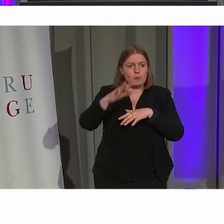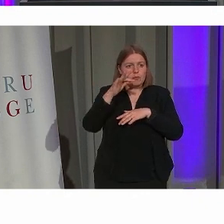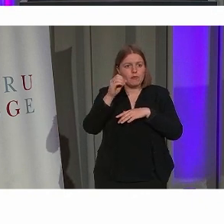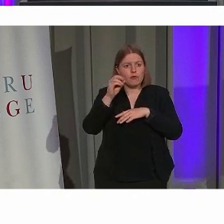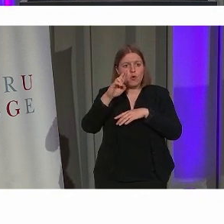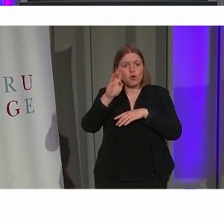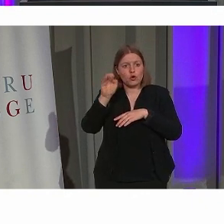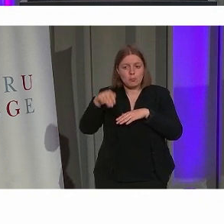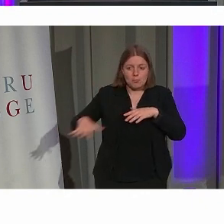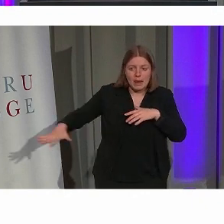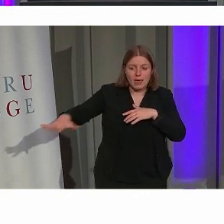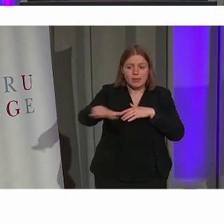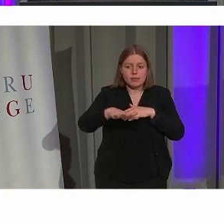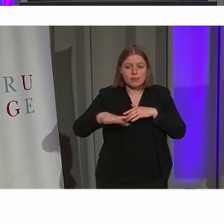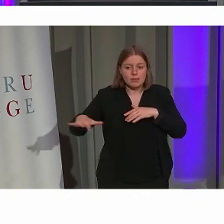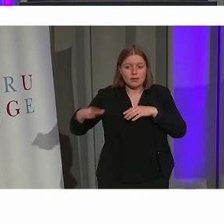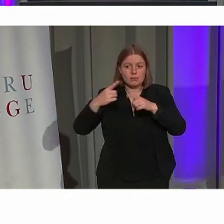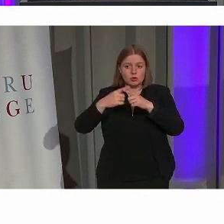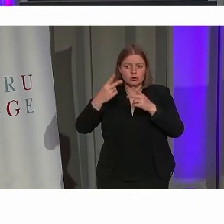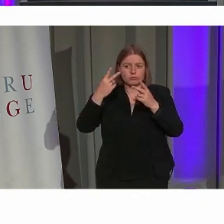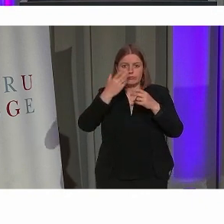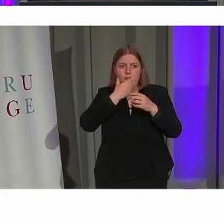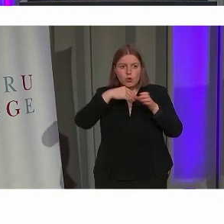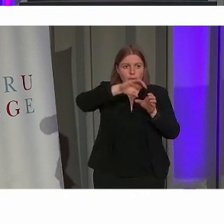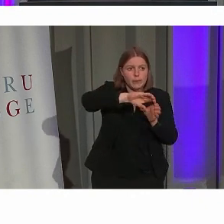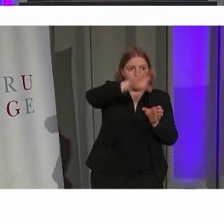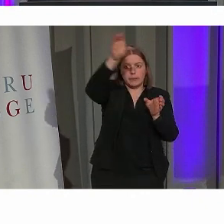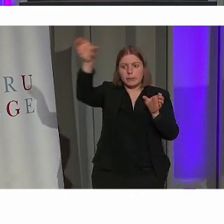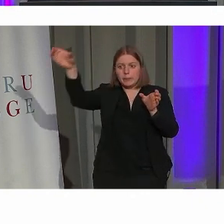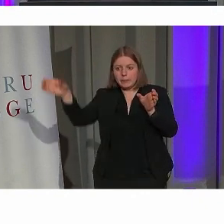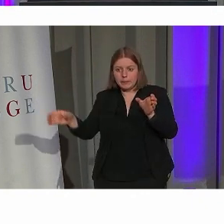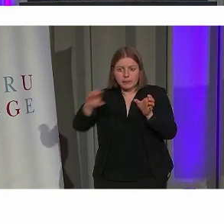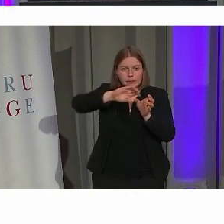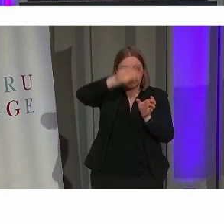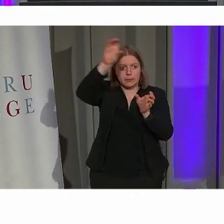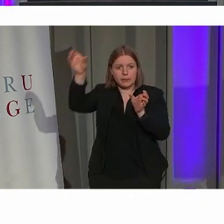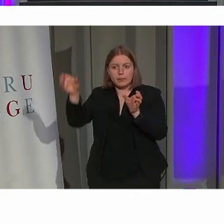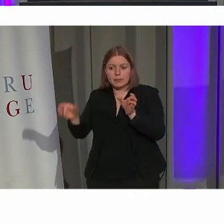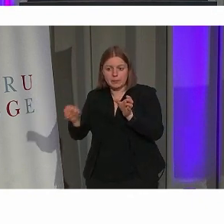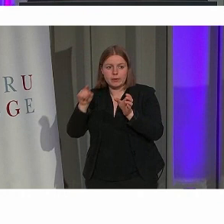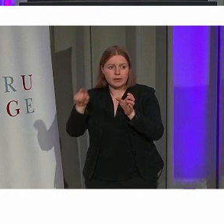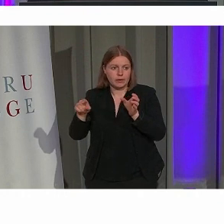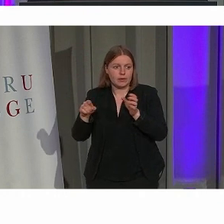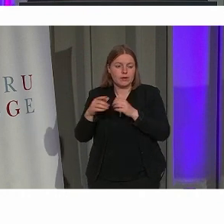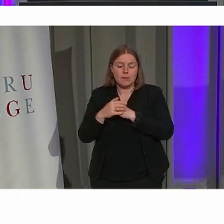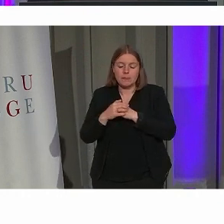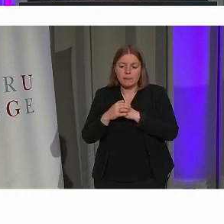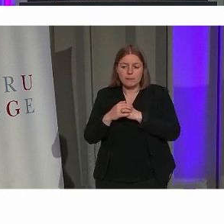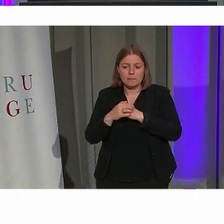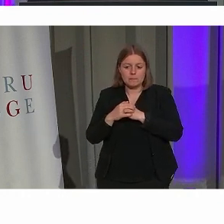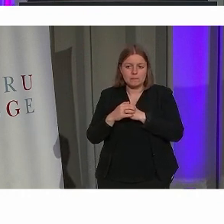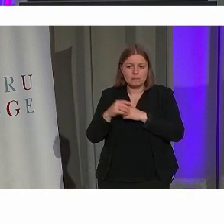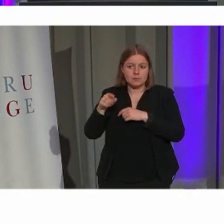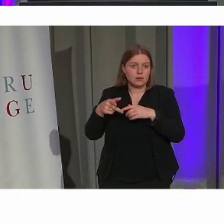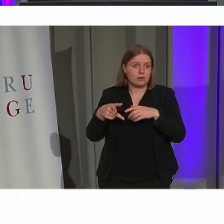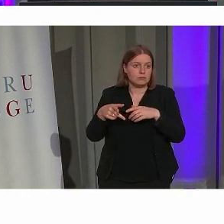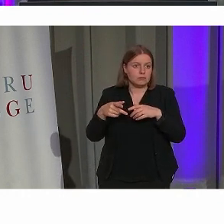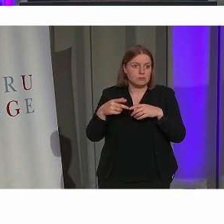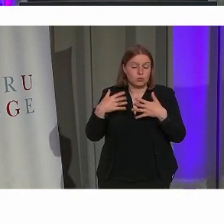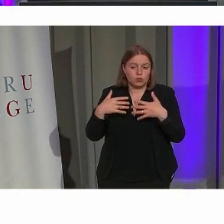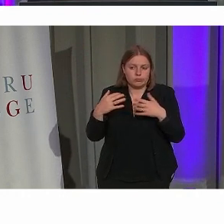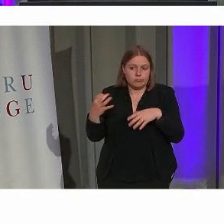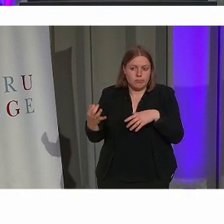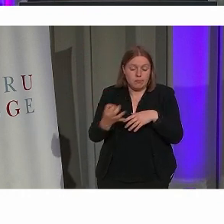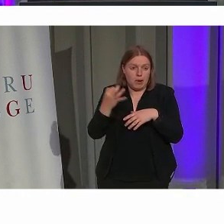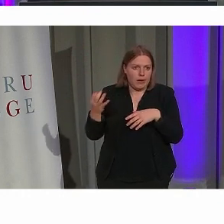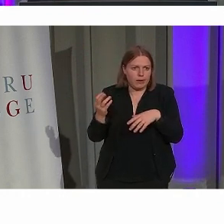with the double arc in the cross of Cardus and the Cumanus. Is the most famous element